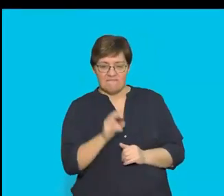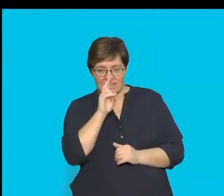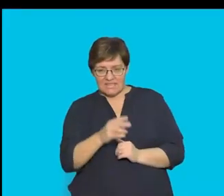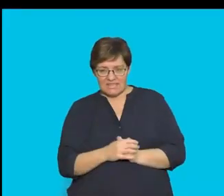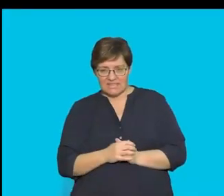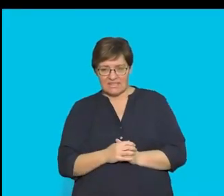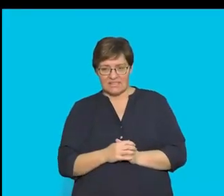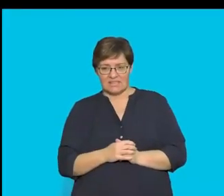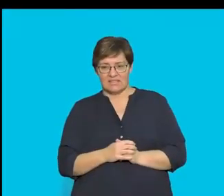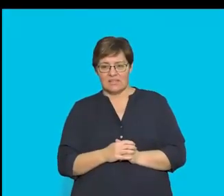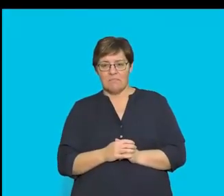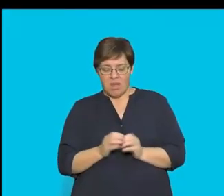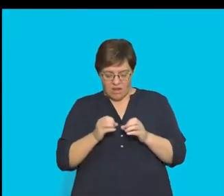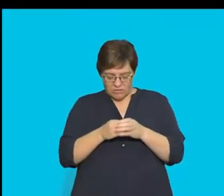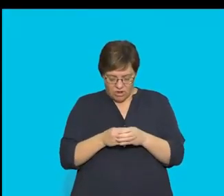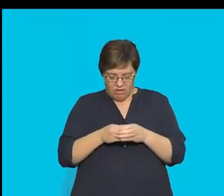forming circles